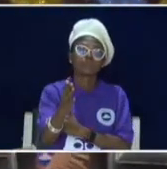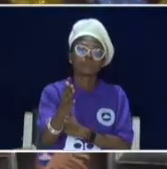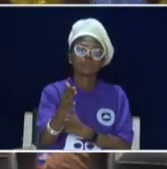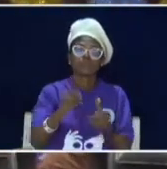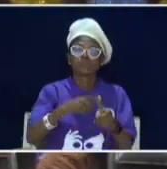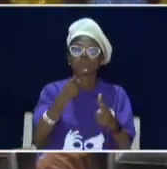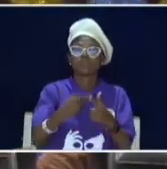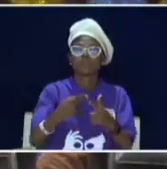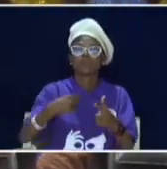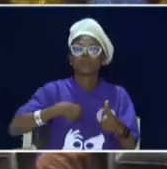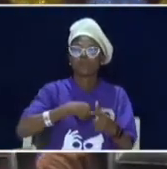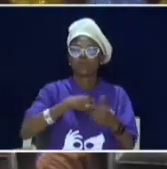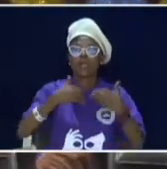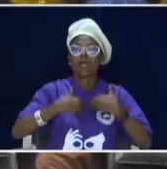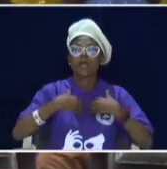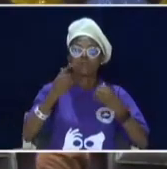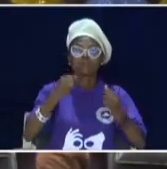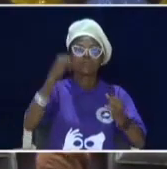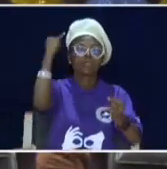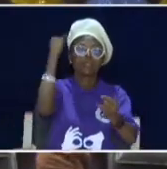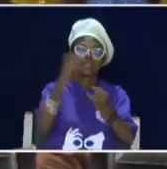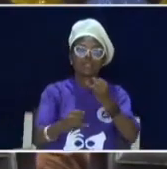we'll have the final blessing.